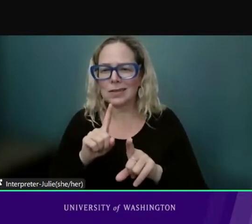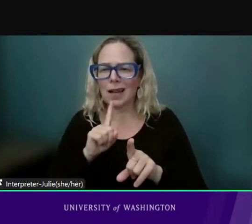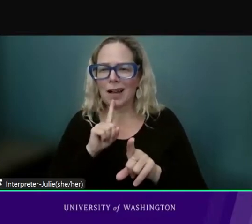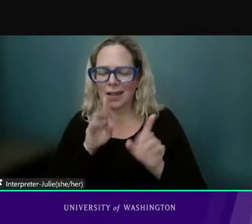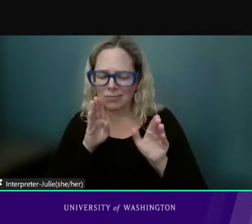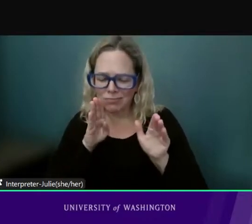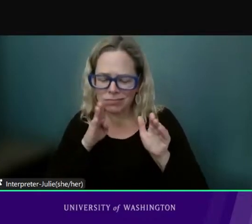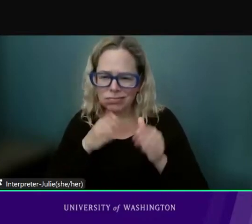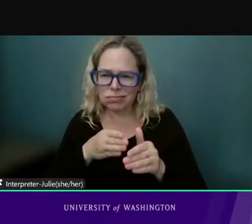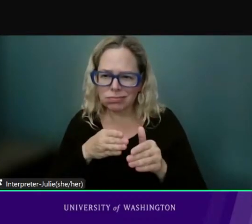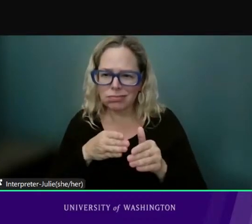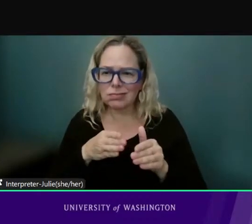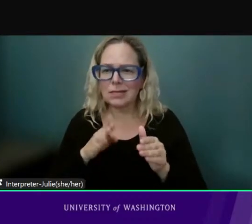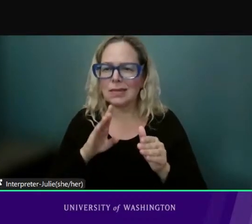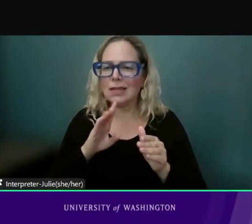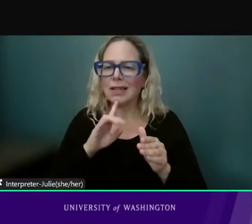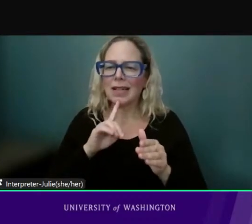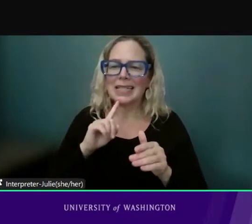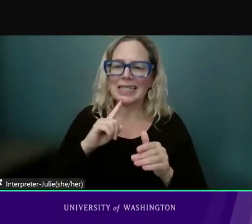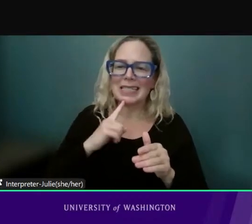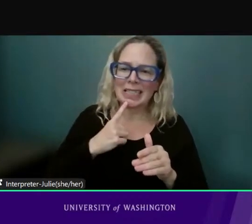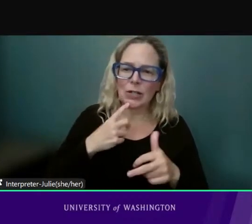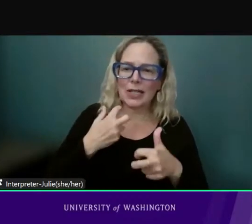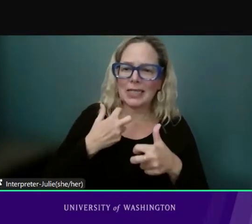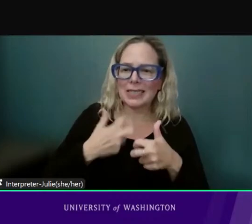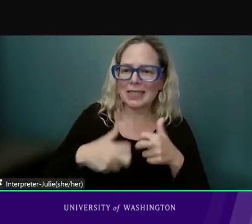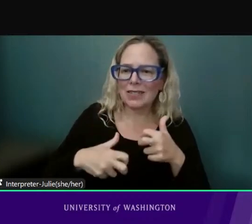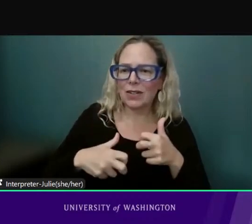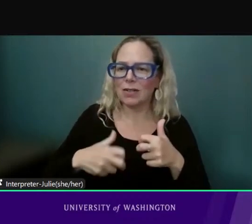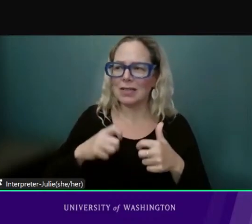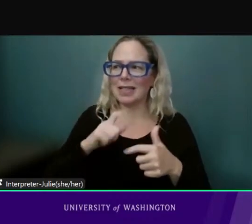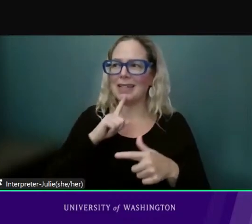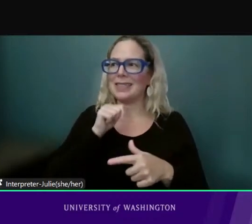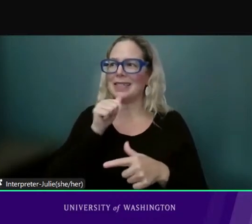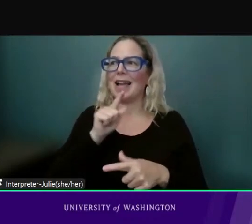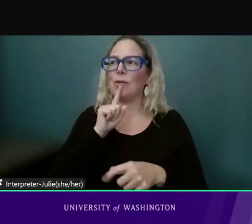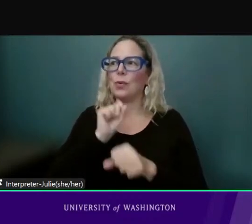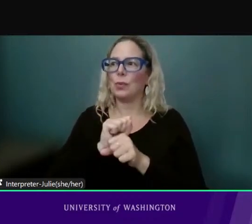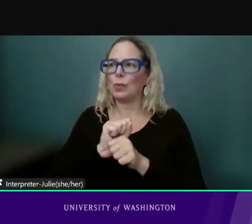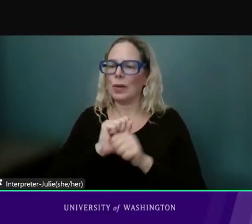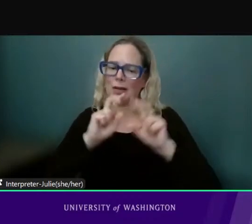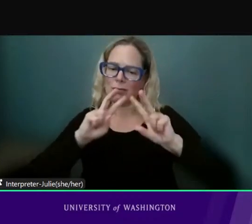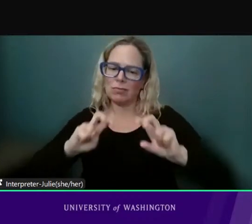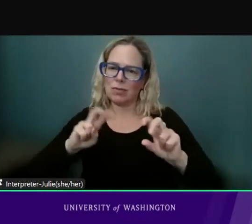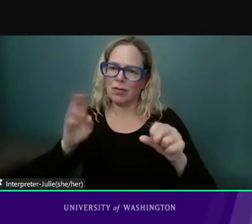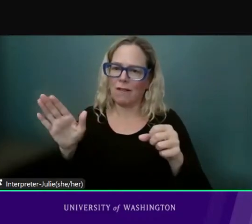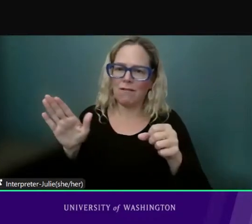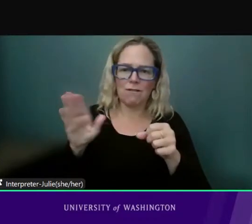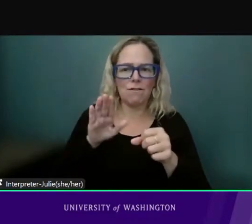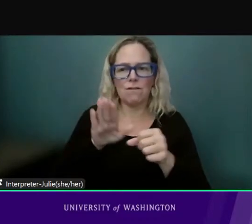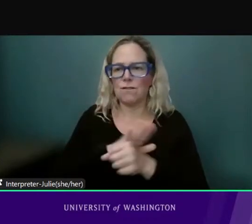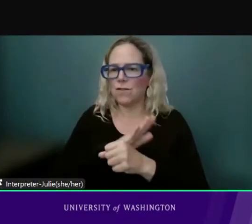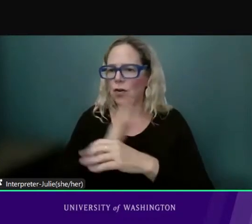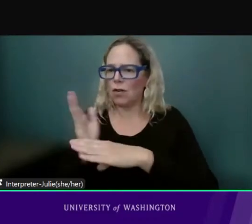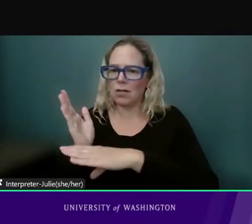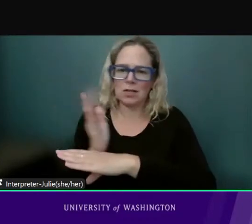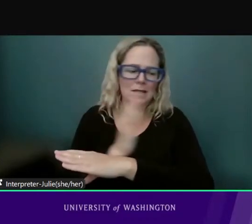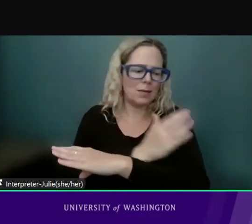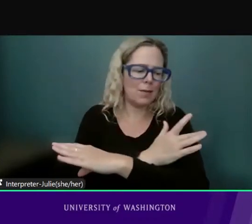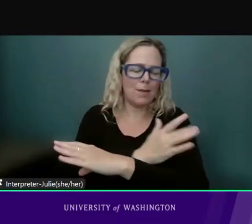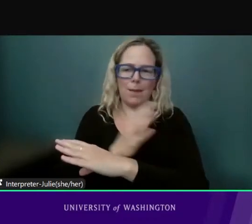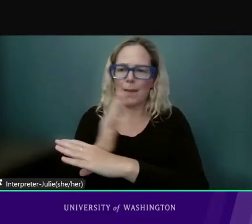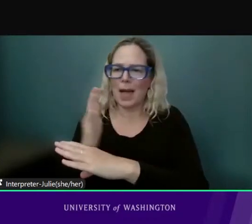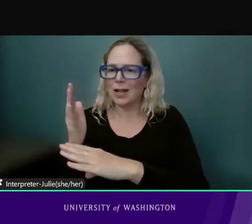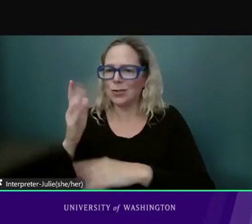serious difficulty and may not fully capture the full spectrum of disabilities. Yet, this study provides a